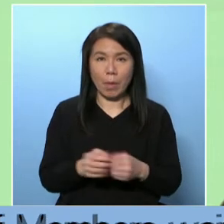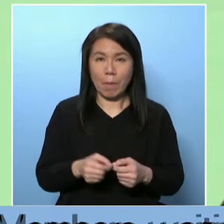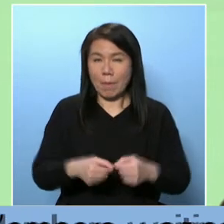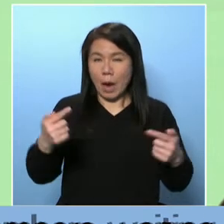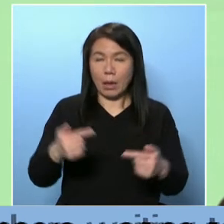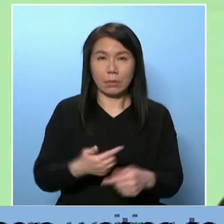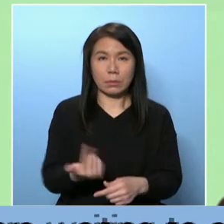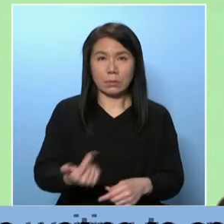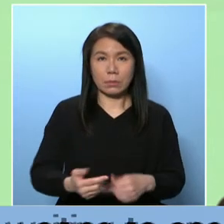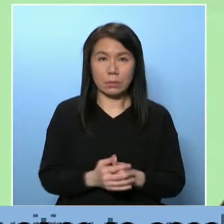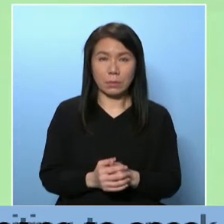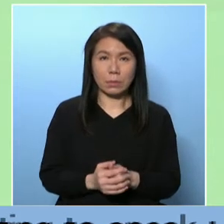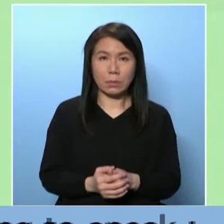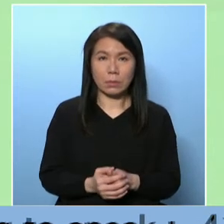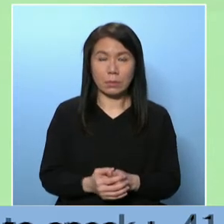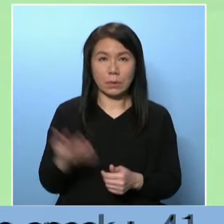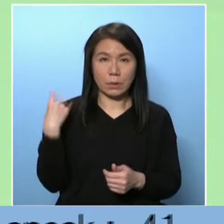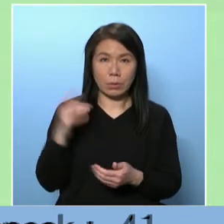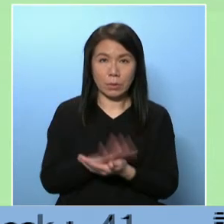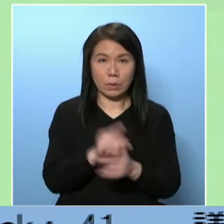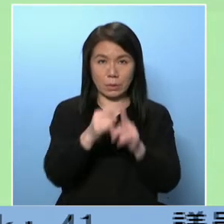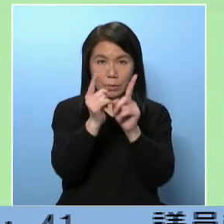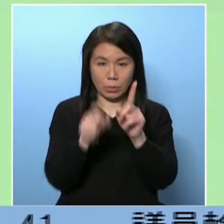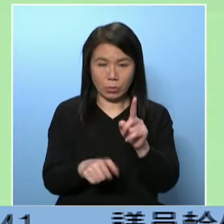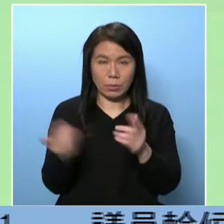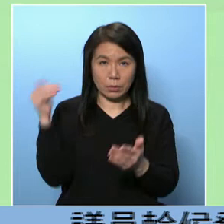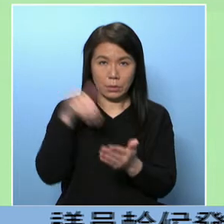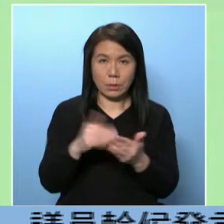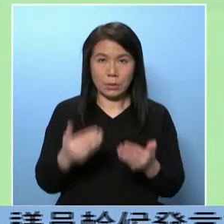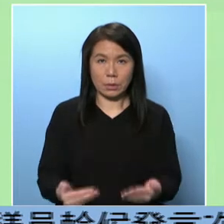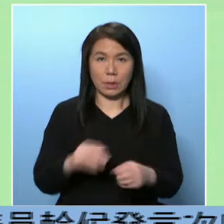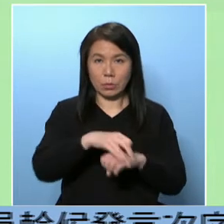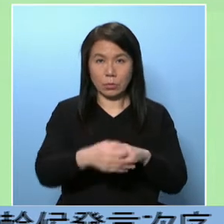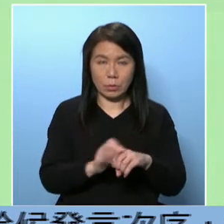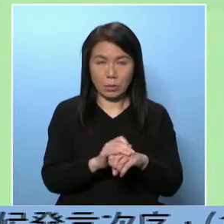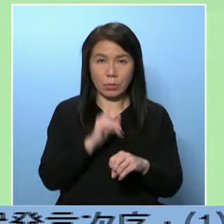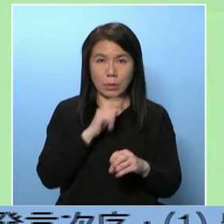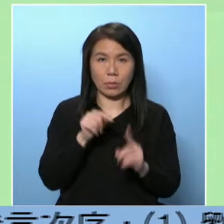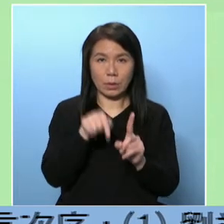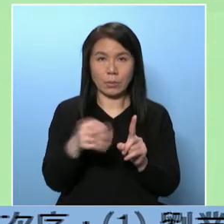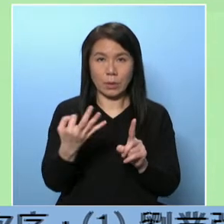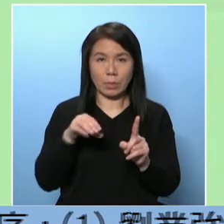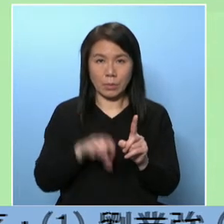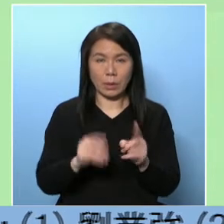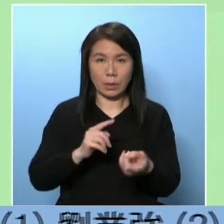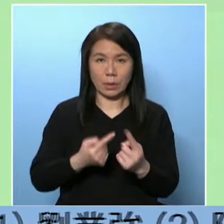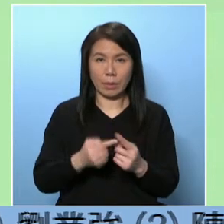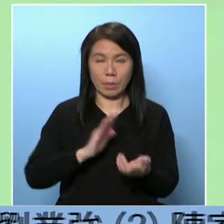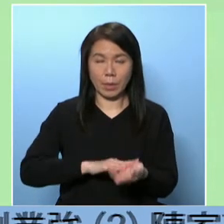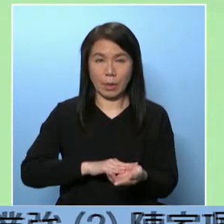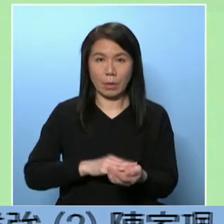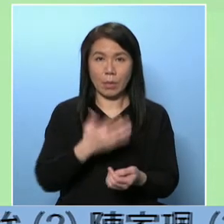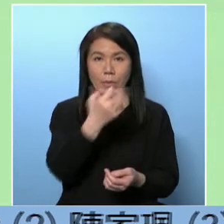the Omicron spun out of control around the world. Since last November till present, there are over